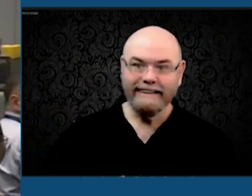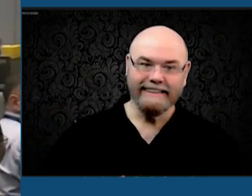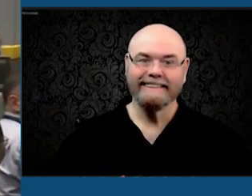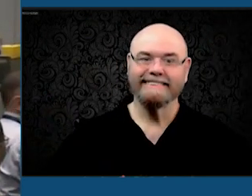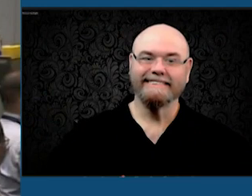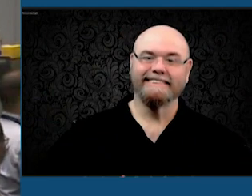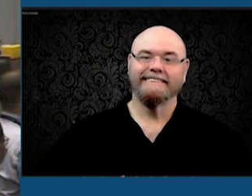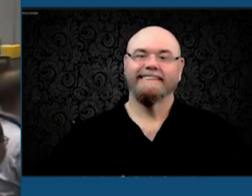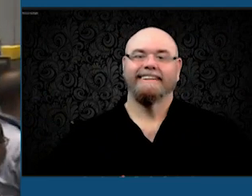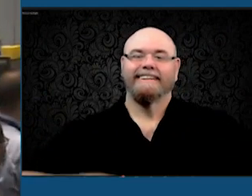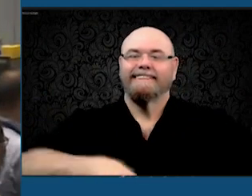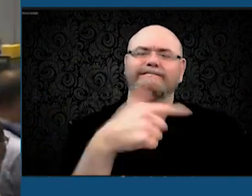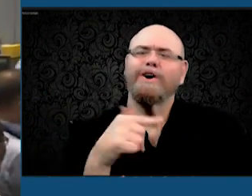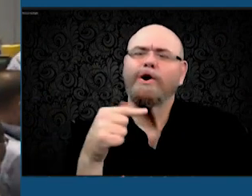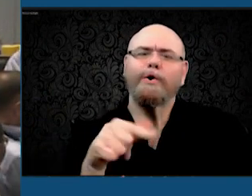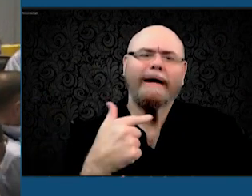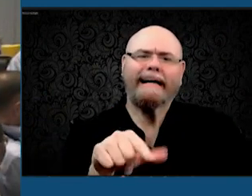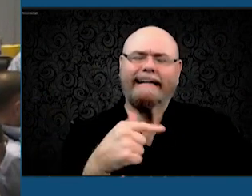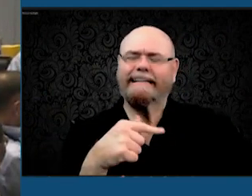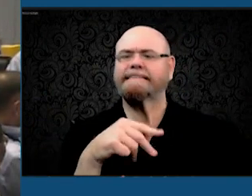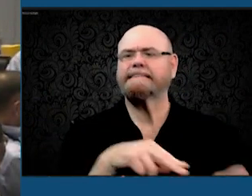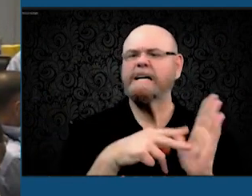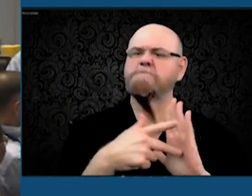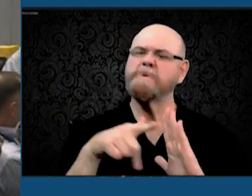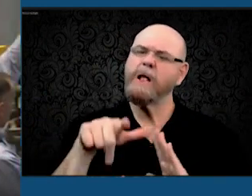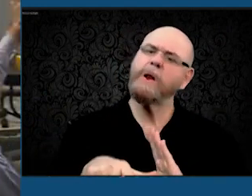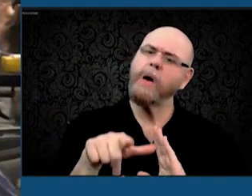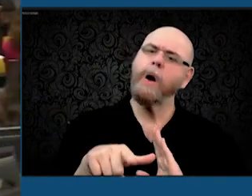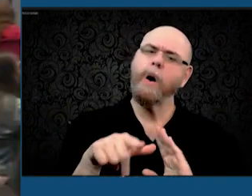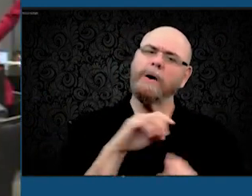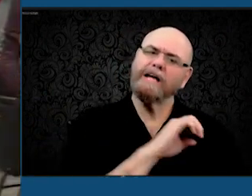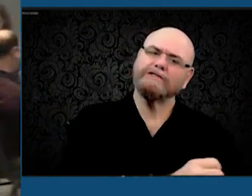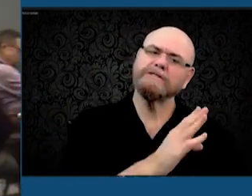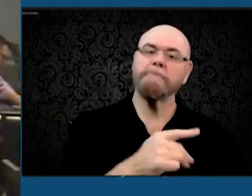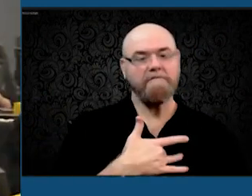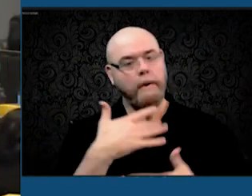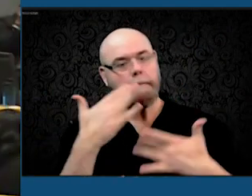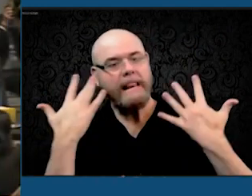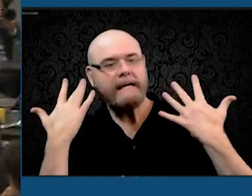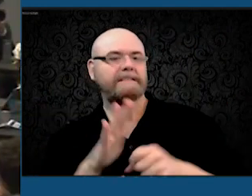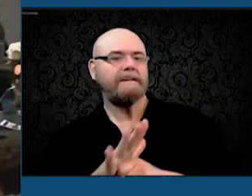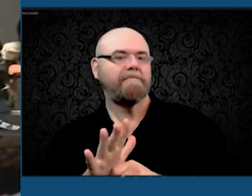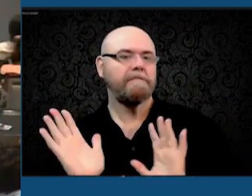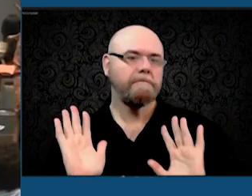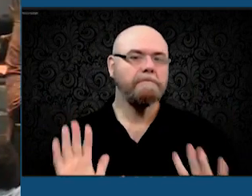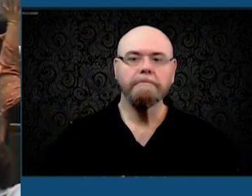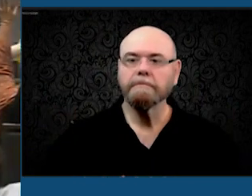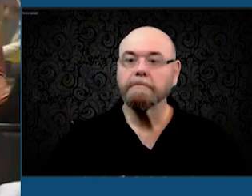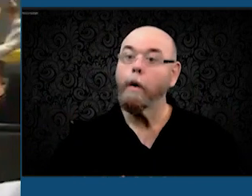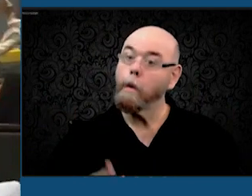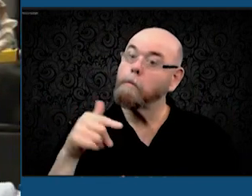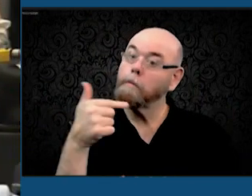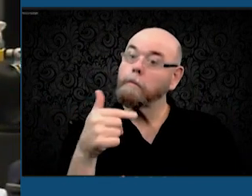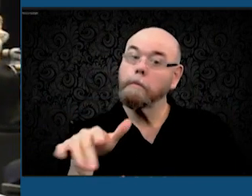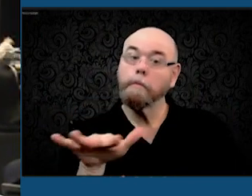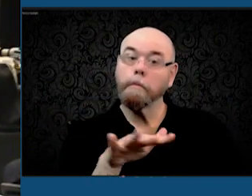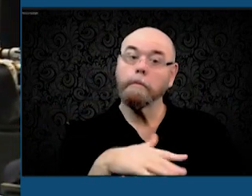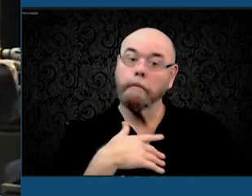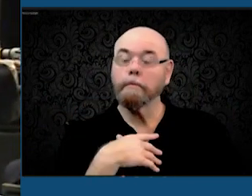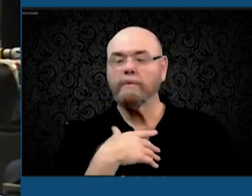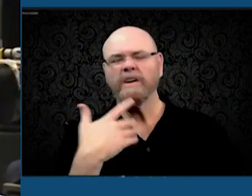Green people, your energy is low, but you're feeling pleasant. I got a lot of green in the room. Anybody in the blue or